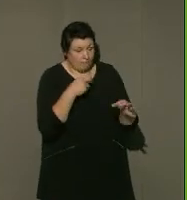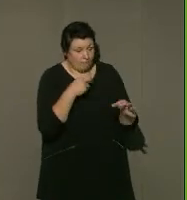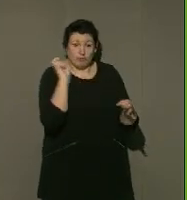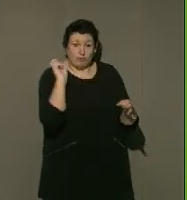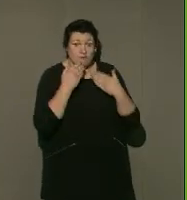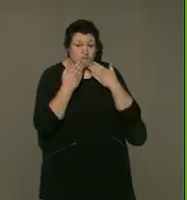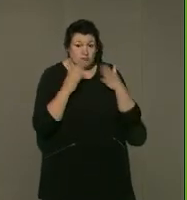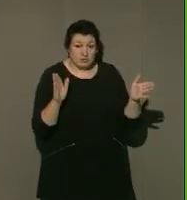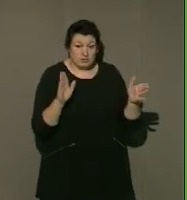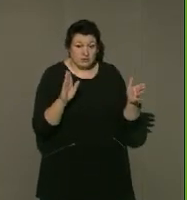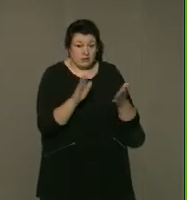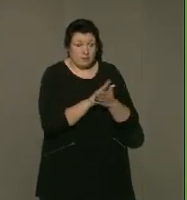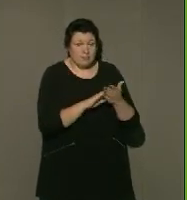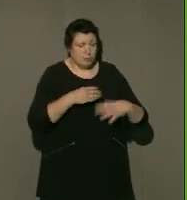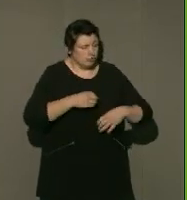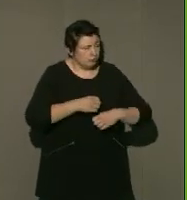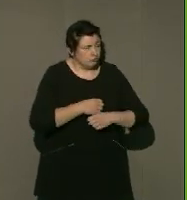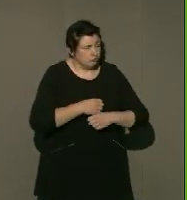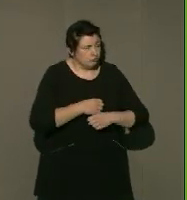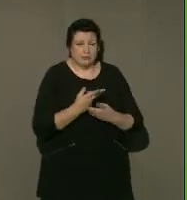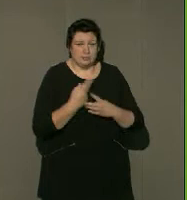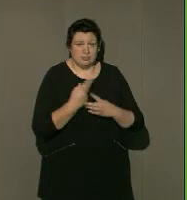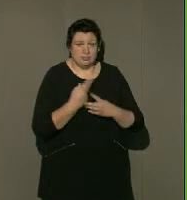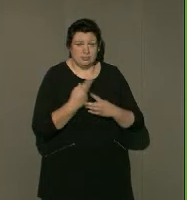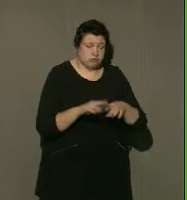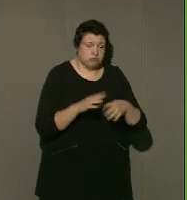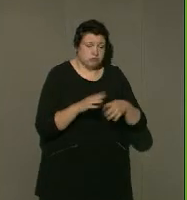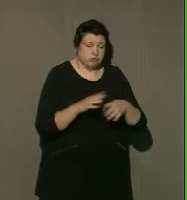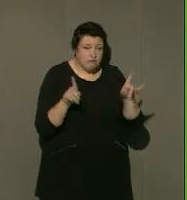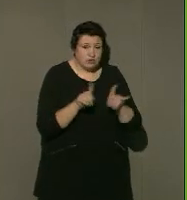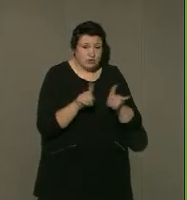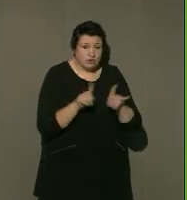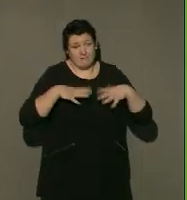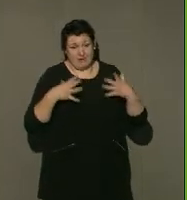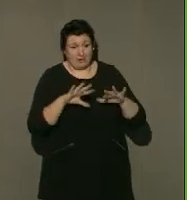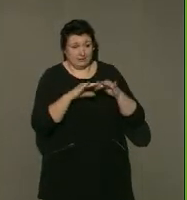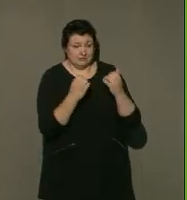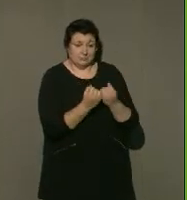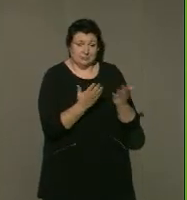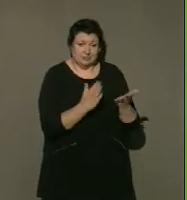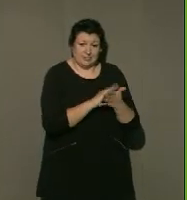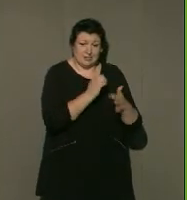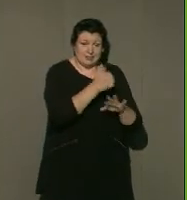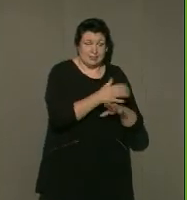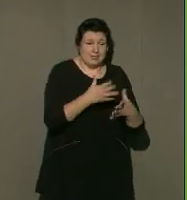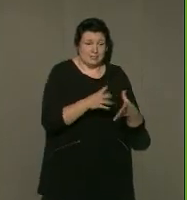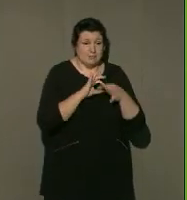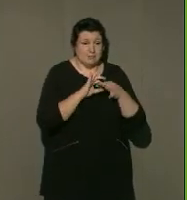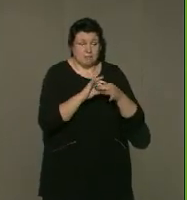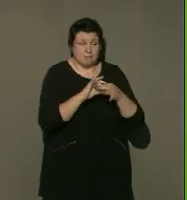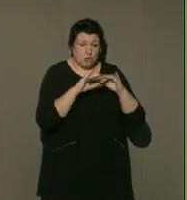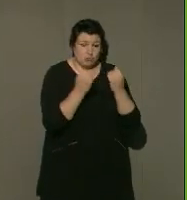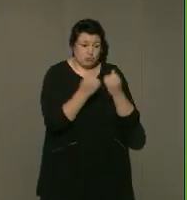will place great stress on the representation of liberation groups as set out in the affiliated groups criteria that Conference will